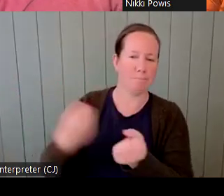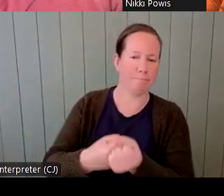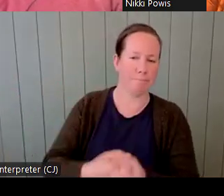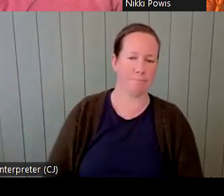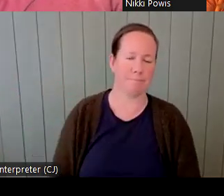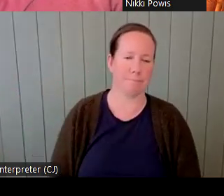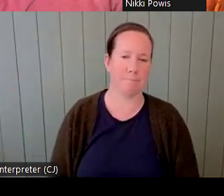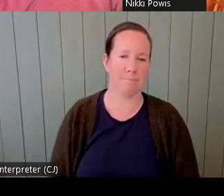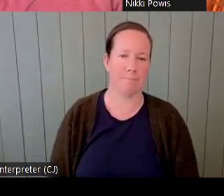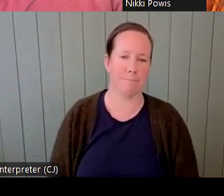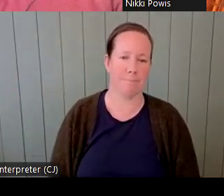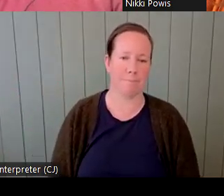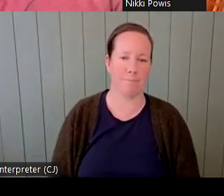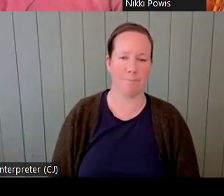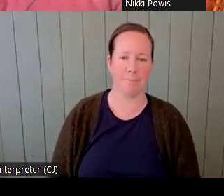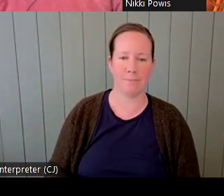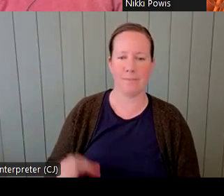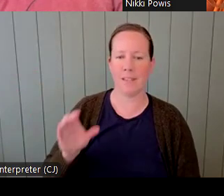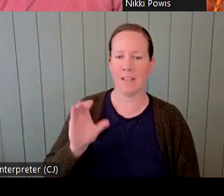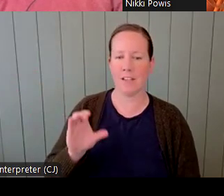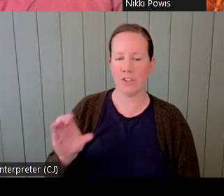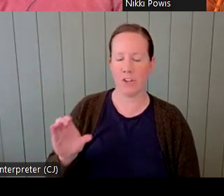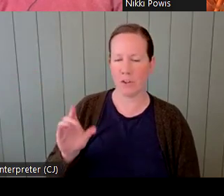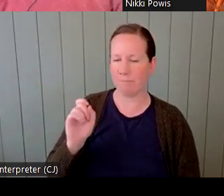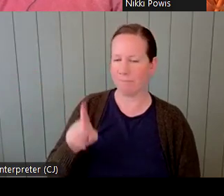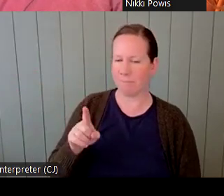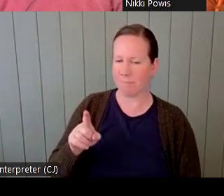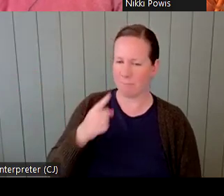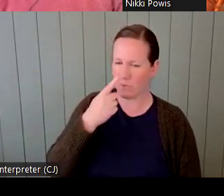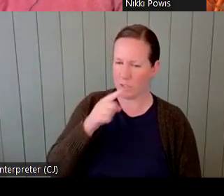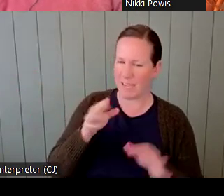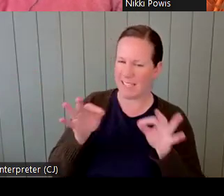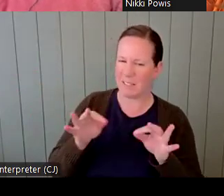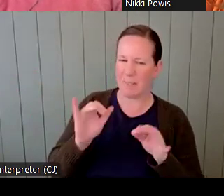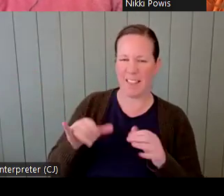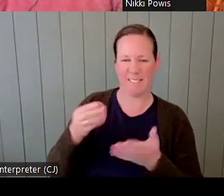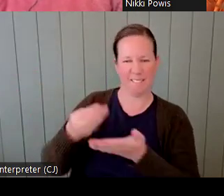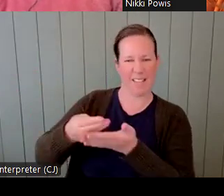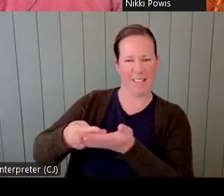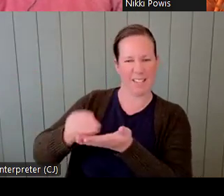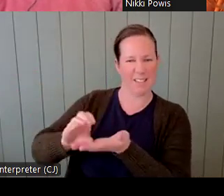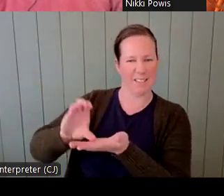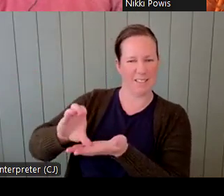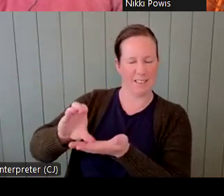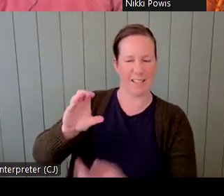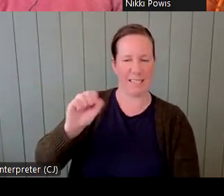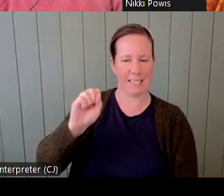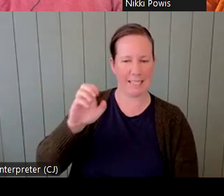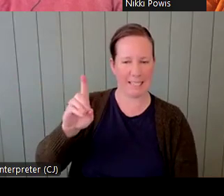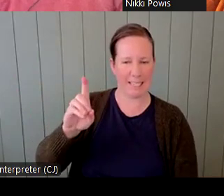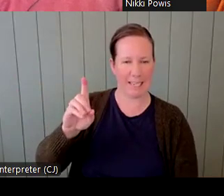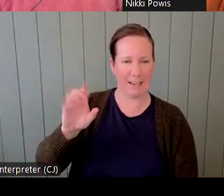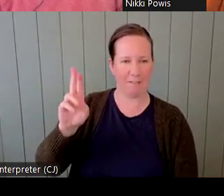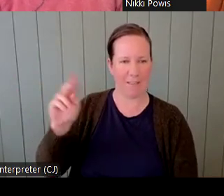actually talk a little more about the seed fund that you offer, that you oversee? Yeah, this is